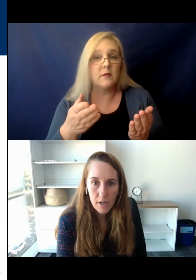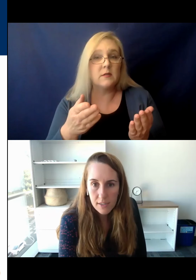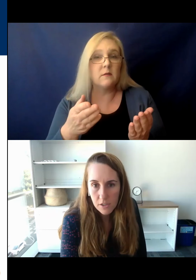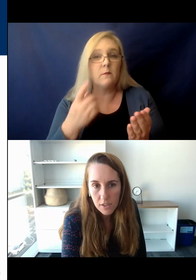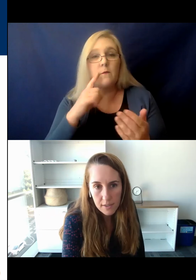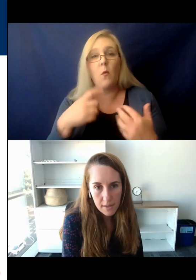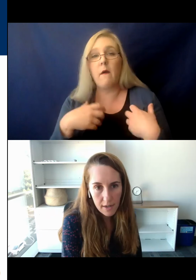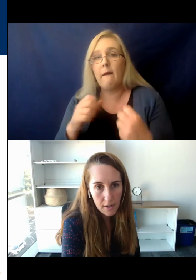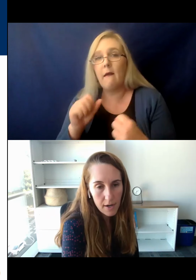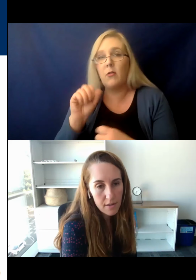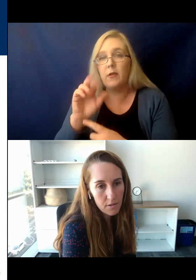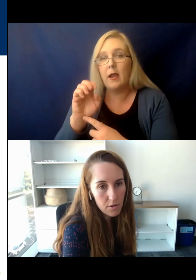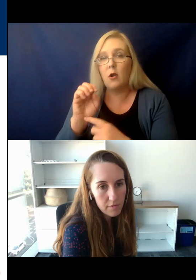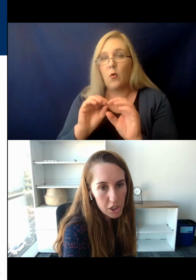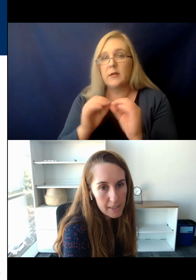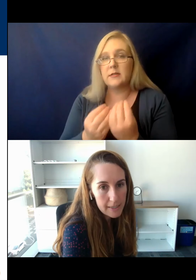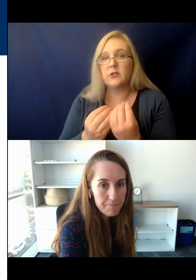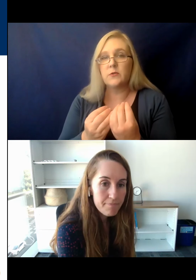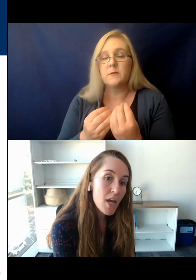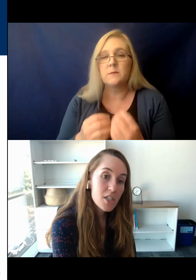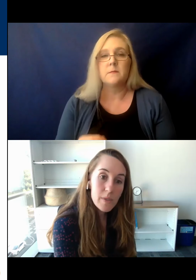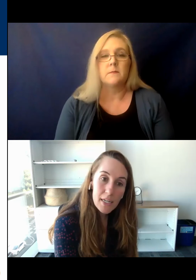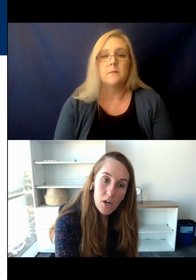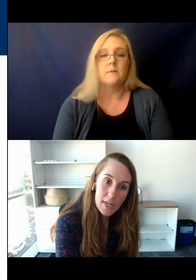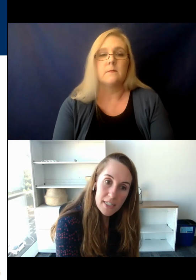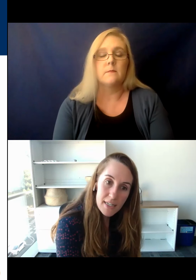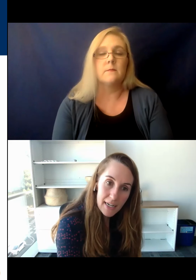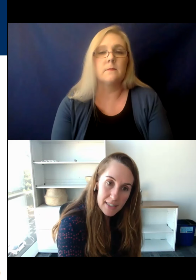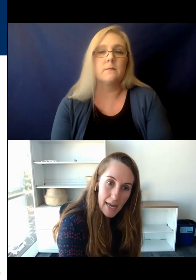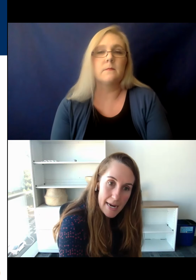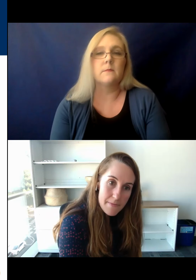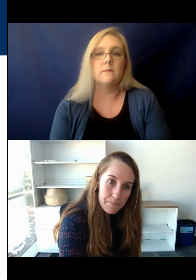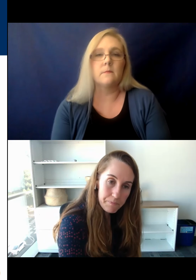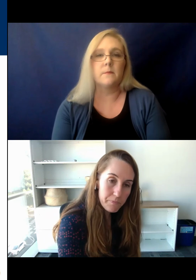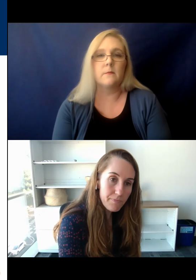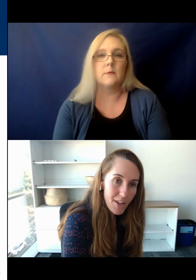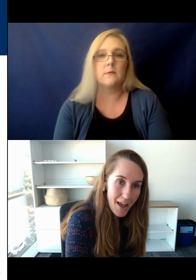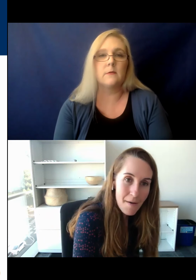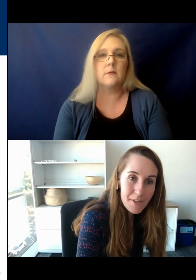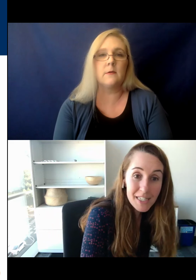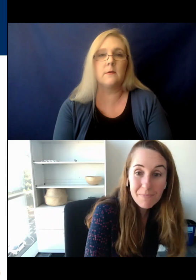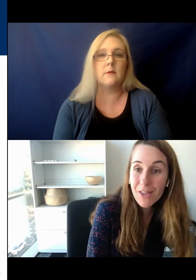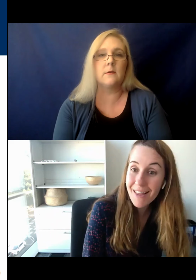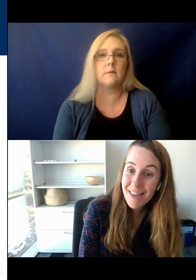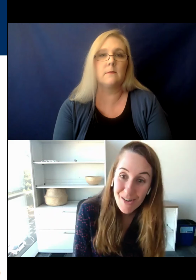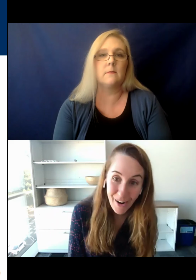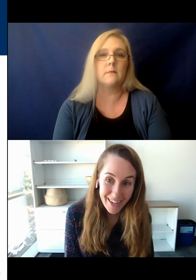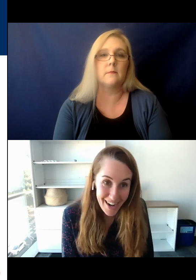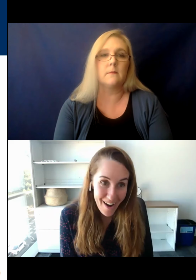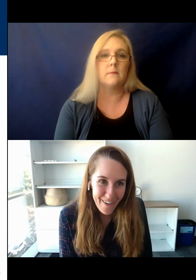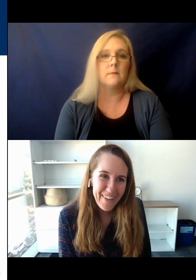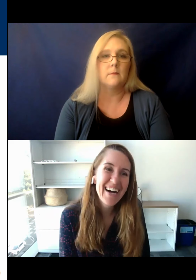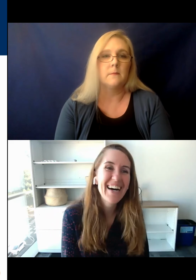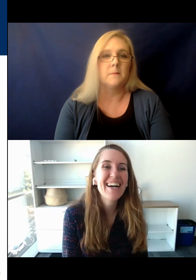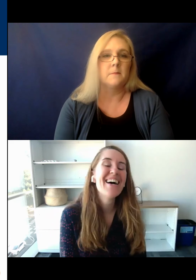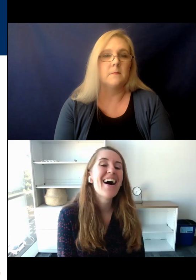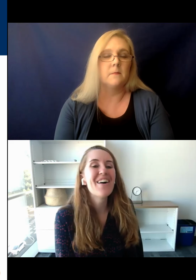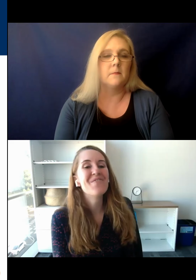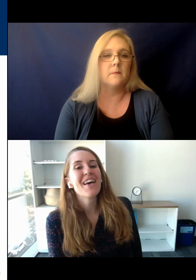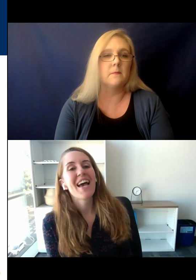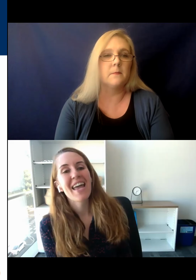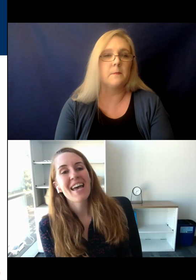healthcare organizations in their local regions. So we can go on to the next slide. This is the part that I think you already know.